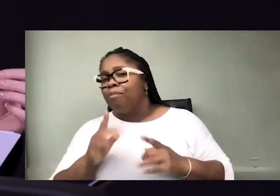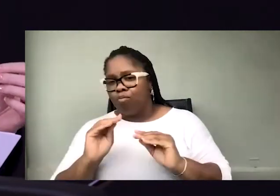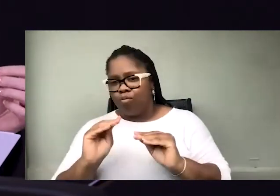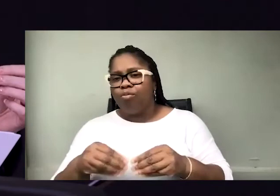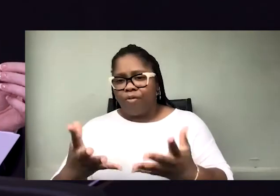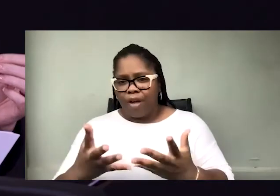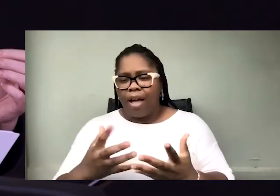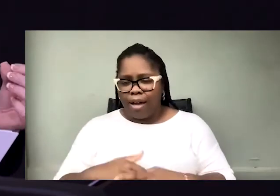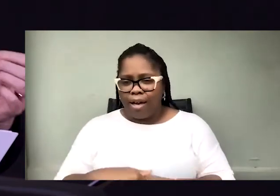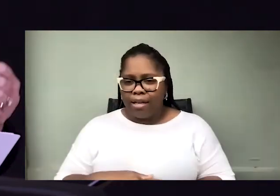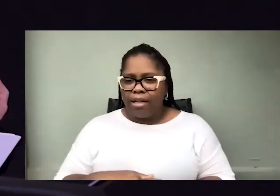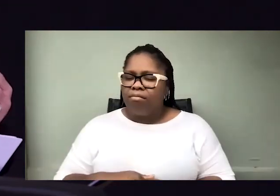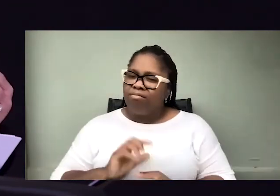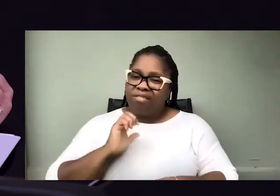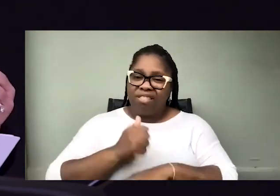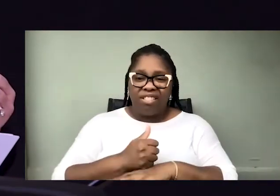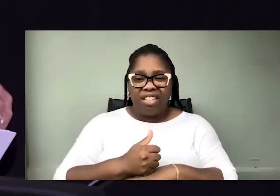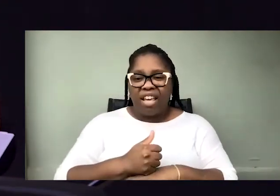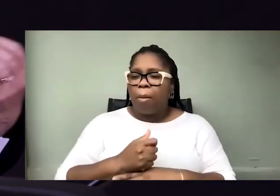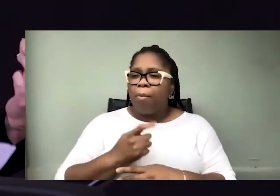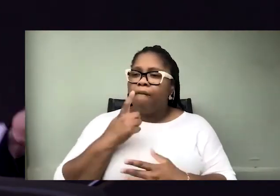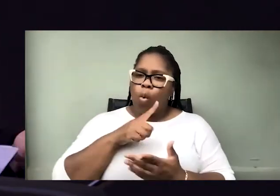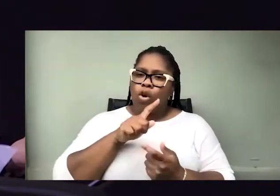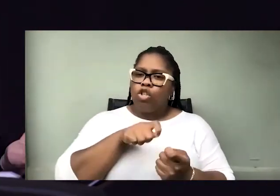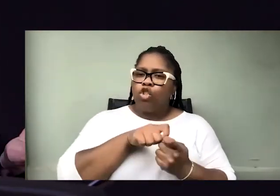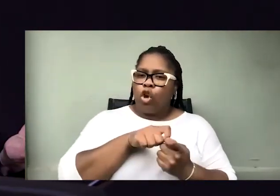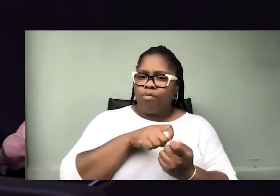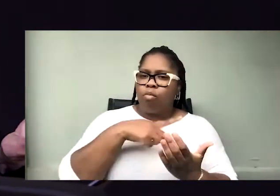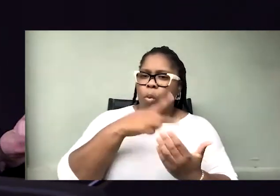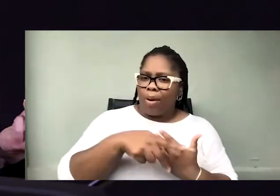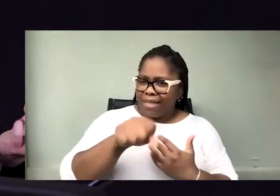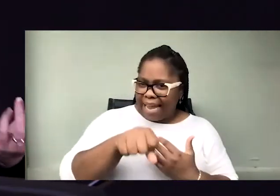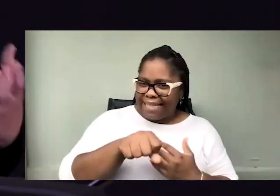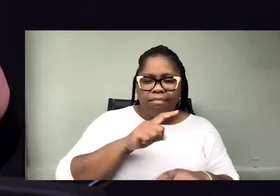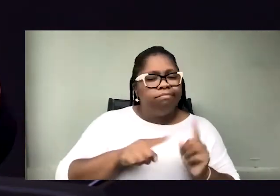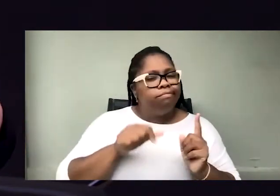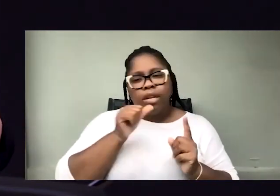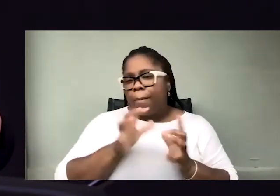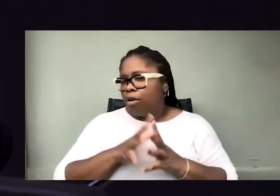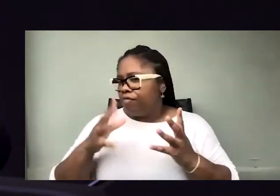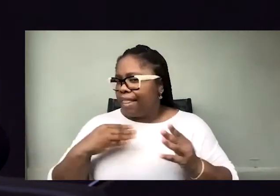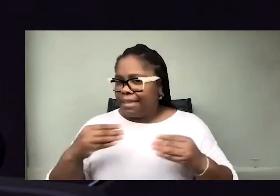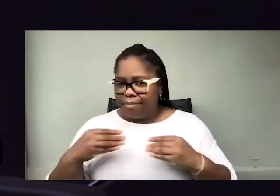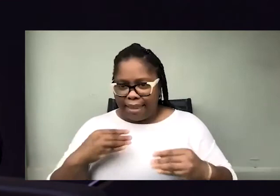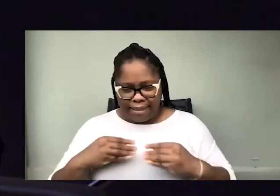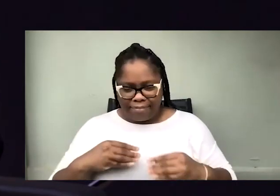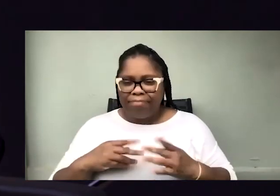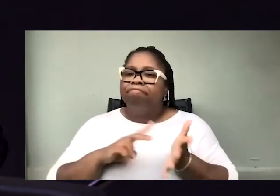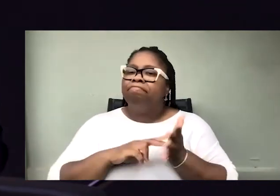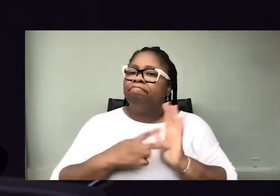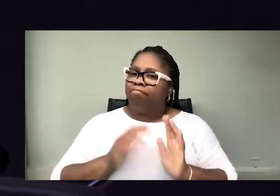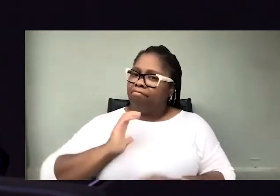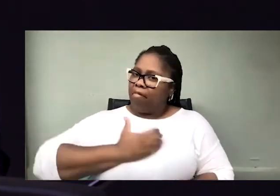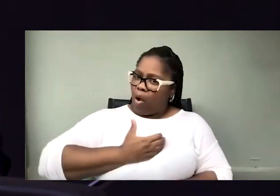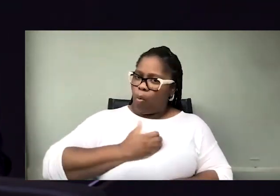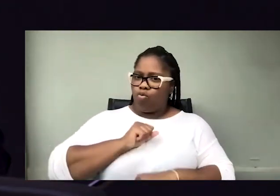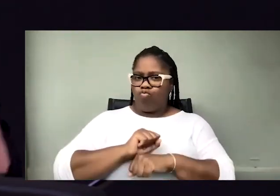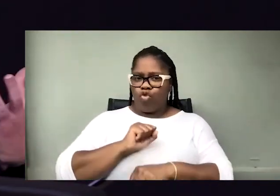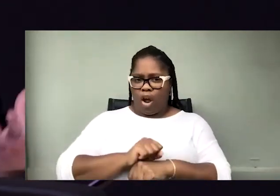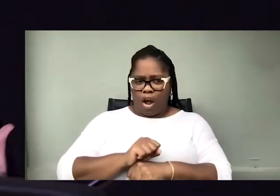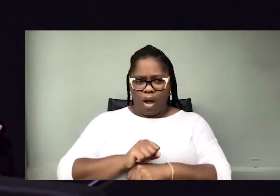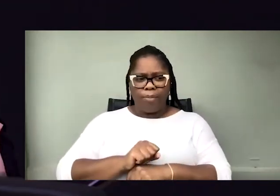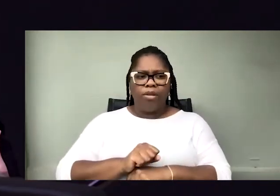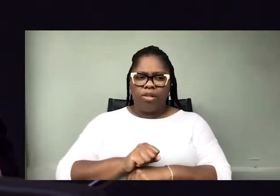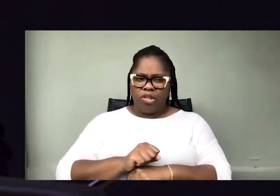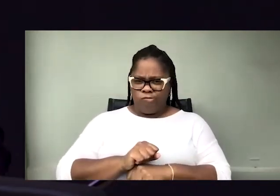certain programs that won't allow us to have as much flexibility. So it will be our job to